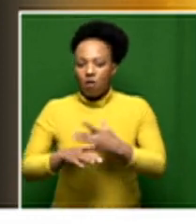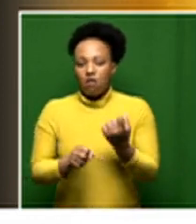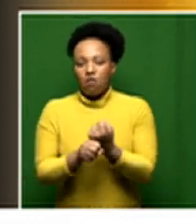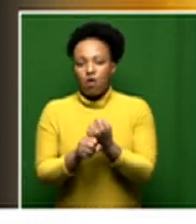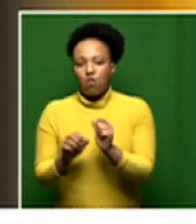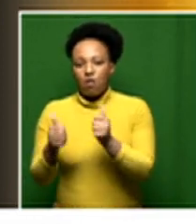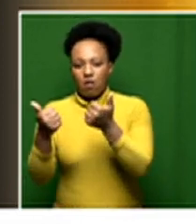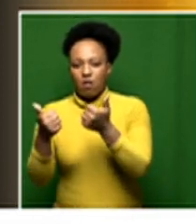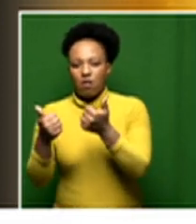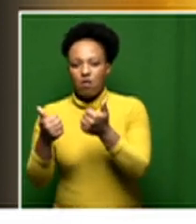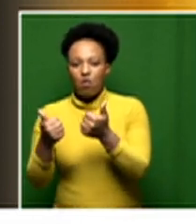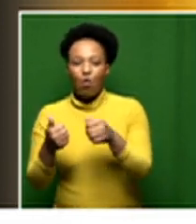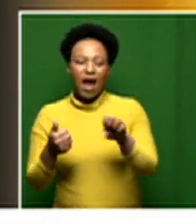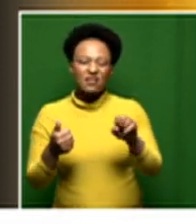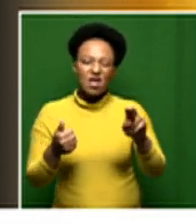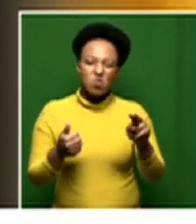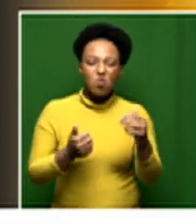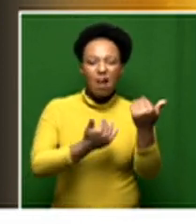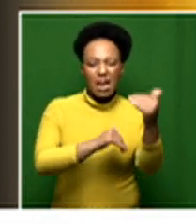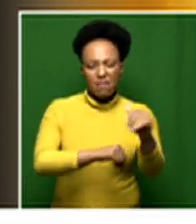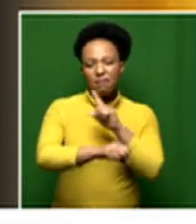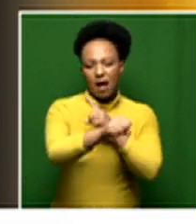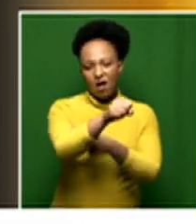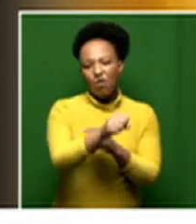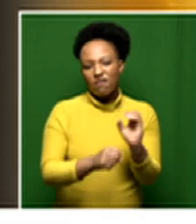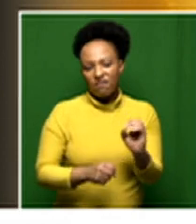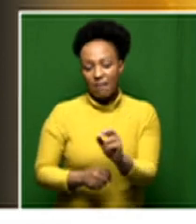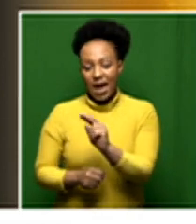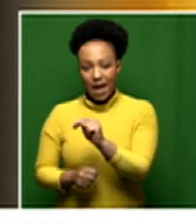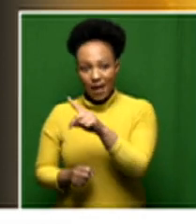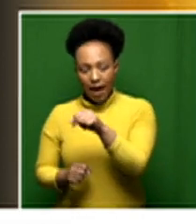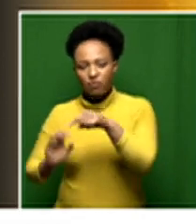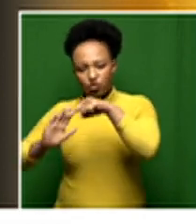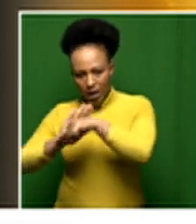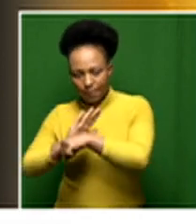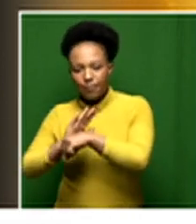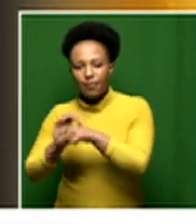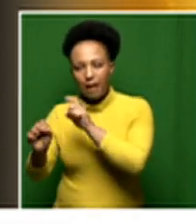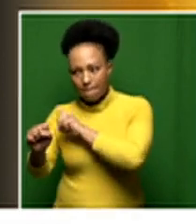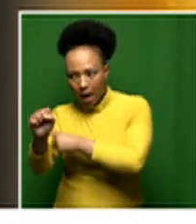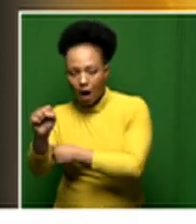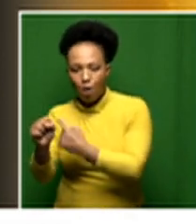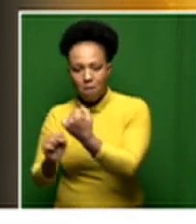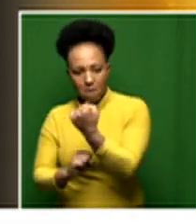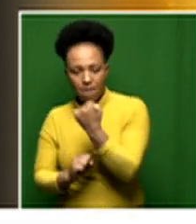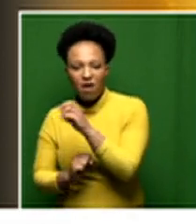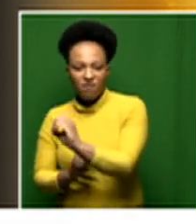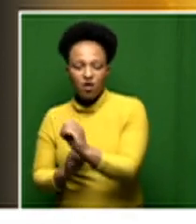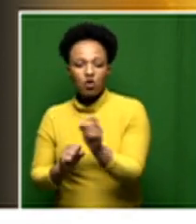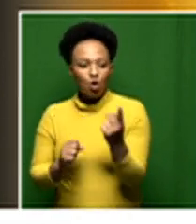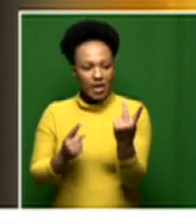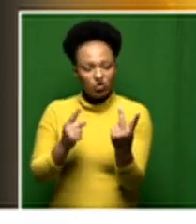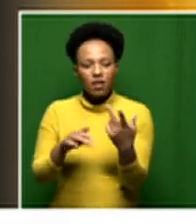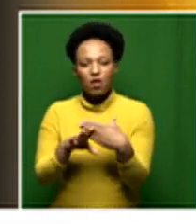than the powers that the Special Investigating Unit has, but in they do complement each other's